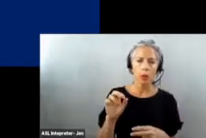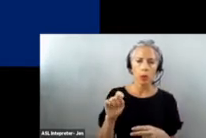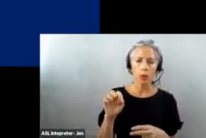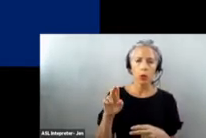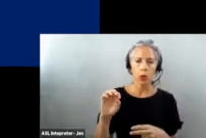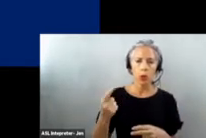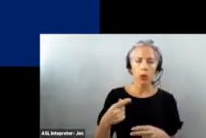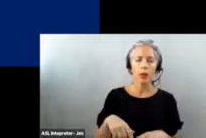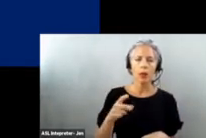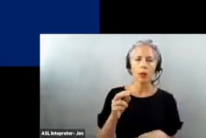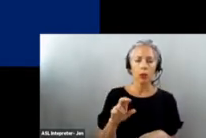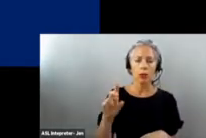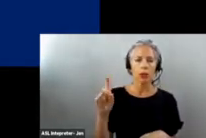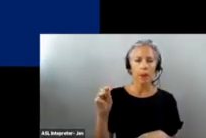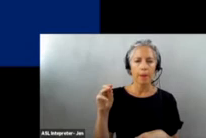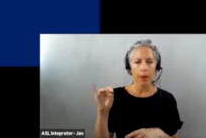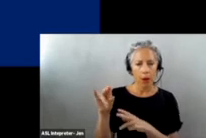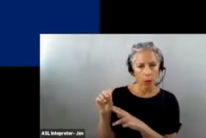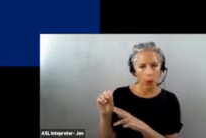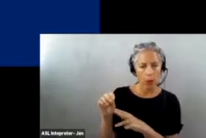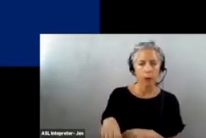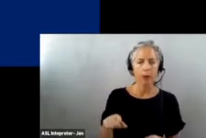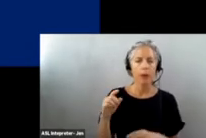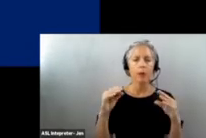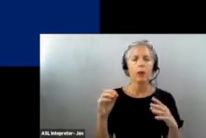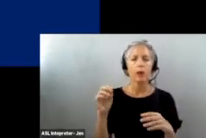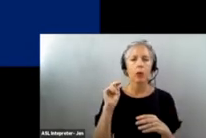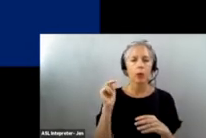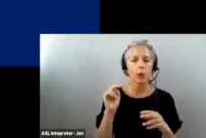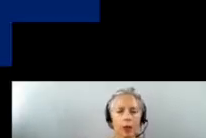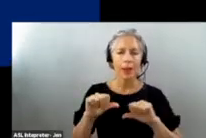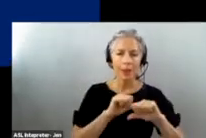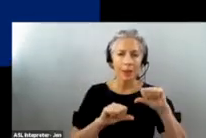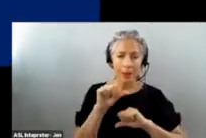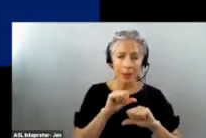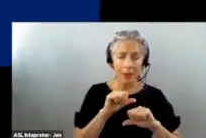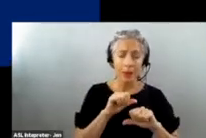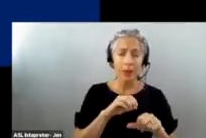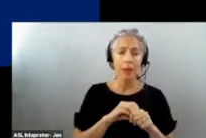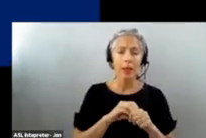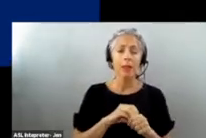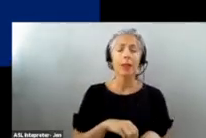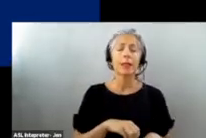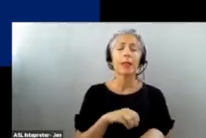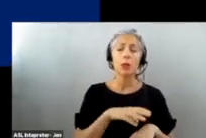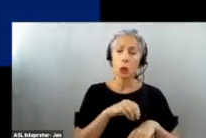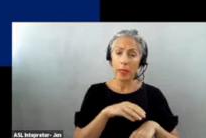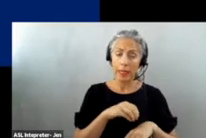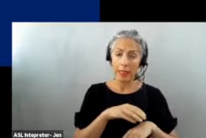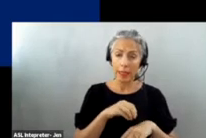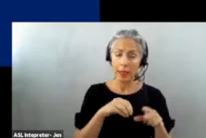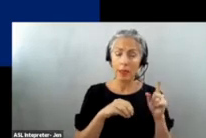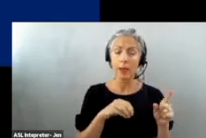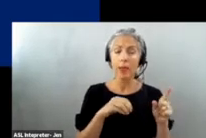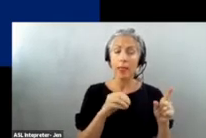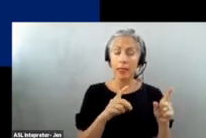Damiano. Dr. Forsberg is a professor of neuroscience at the Karolinska Institute in Stockholm, Sweden, where he has served as